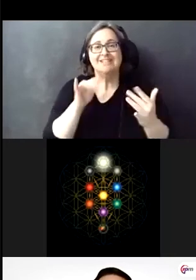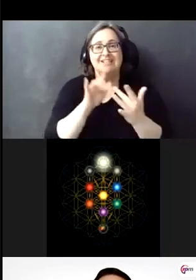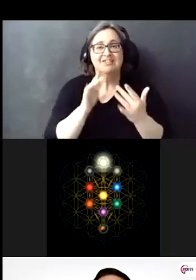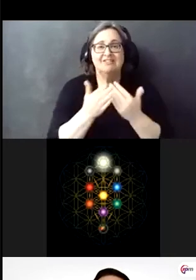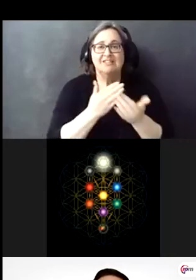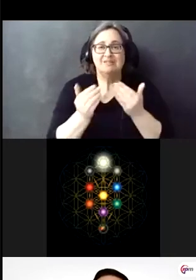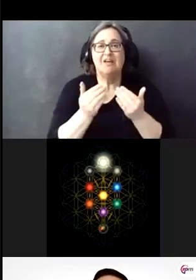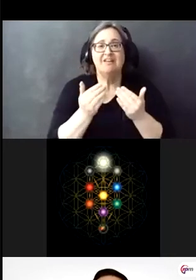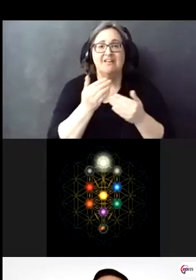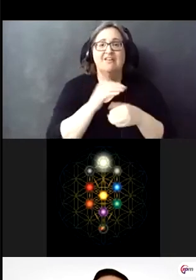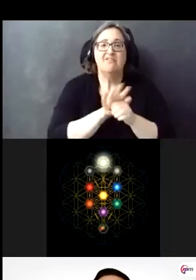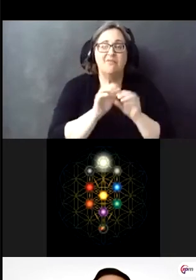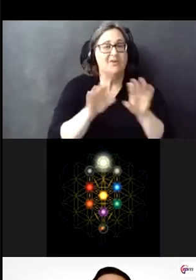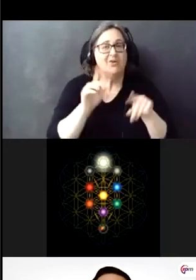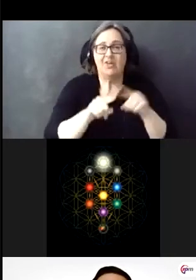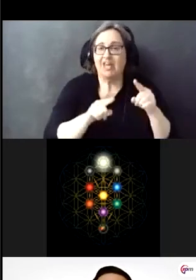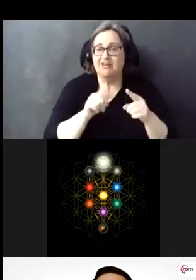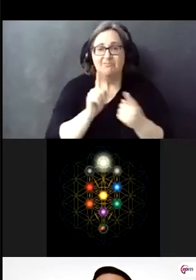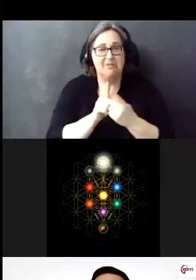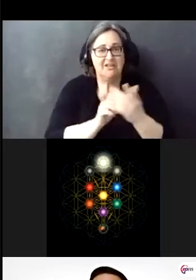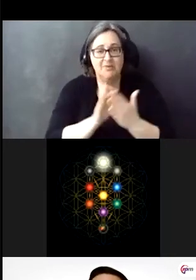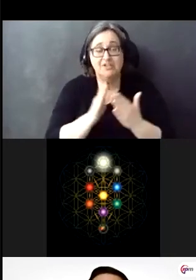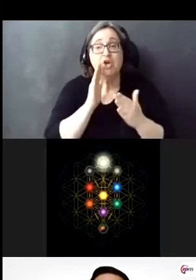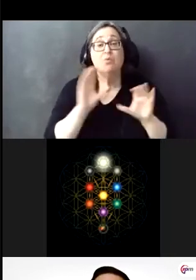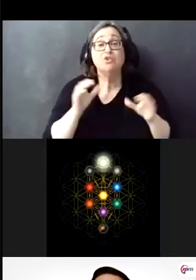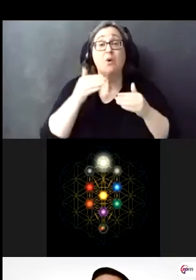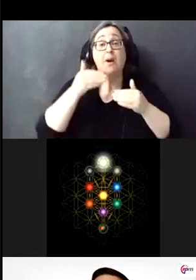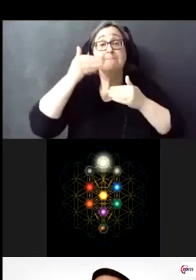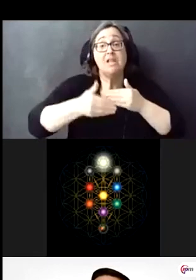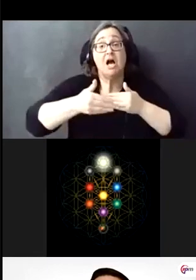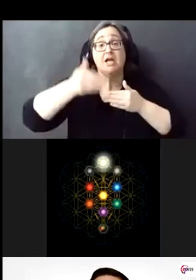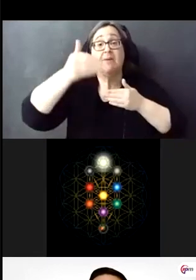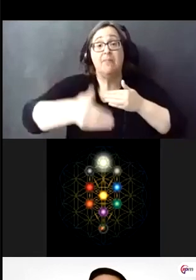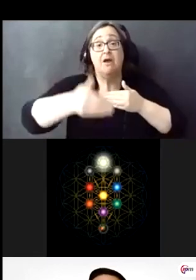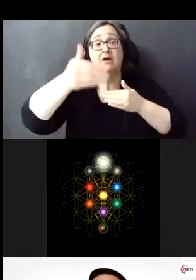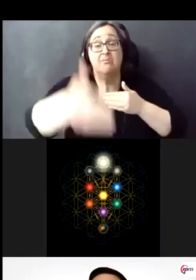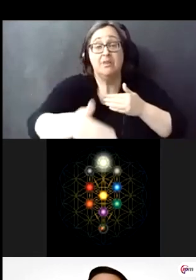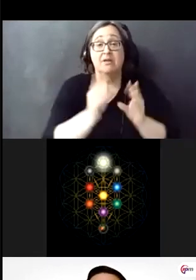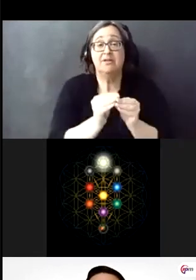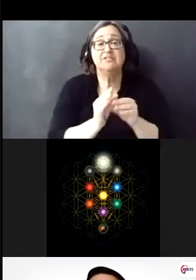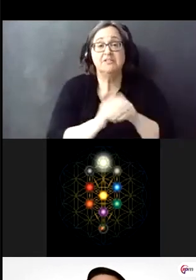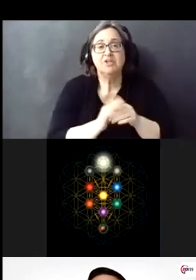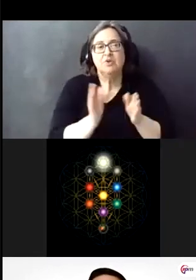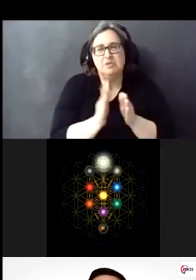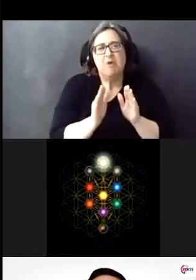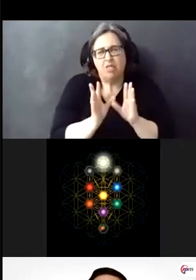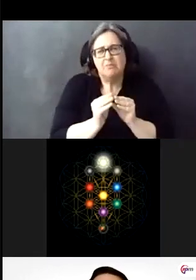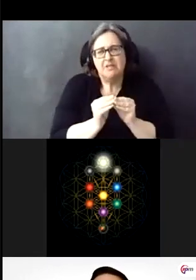bringing. We're also going to be doing block by block meetings at a smaller scale. So